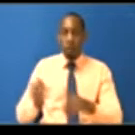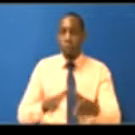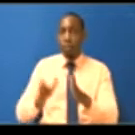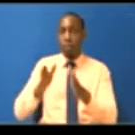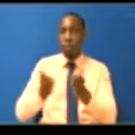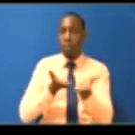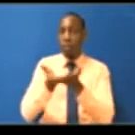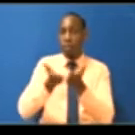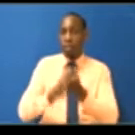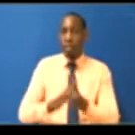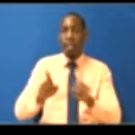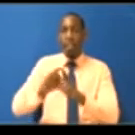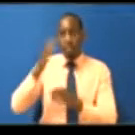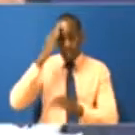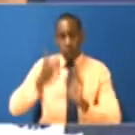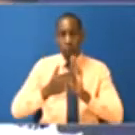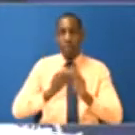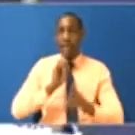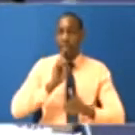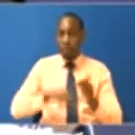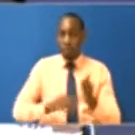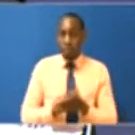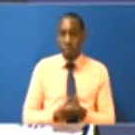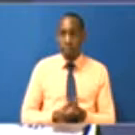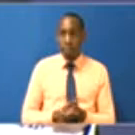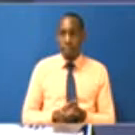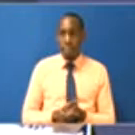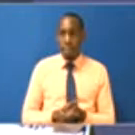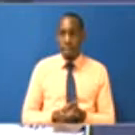opportunity to serve and i know i'm saying this